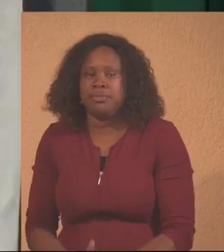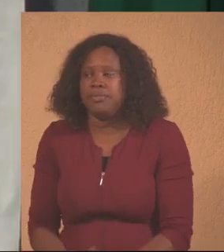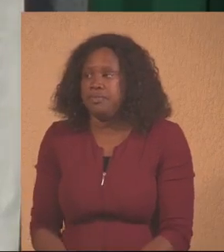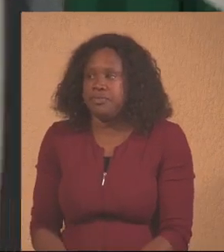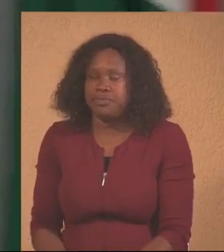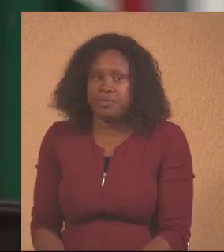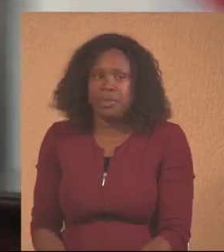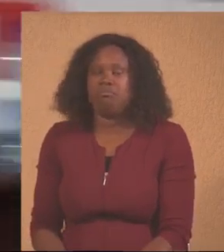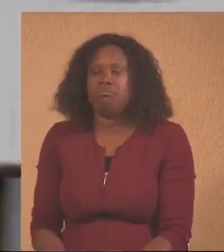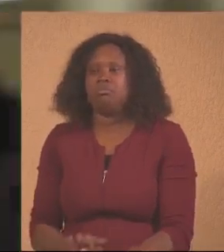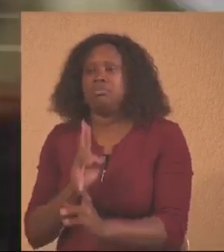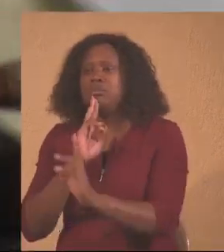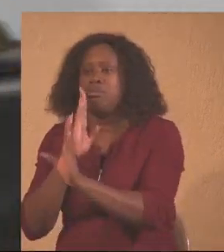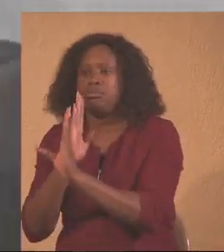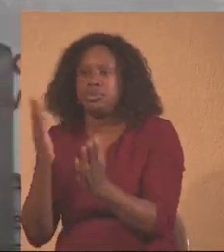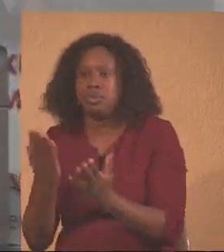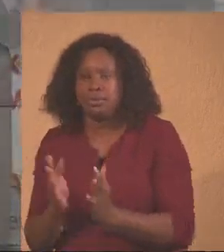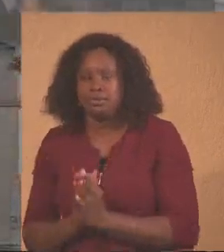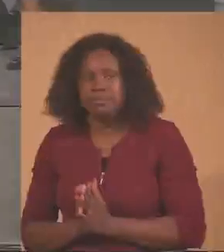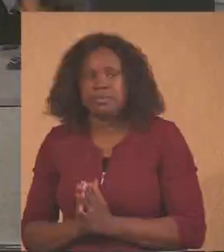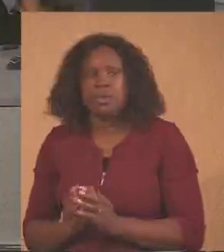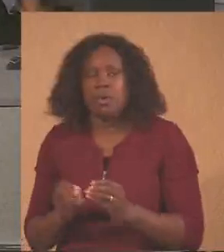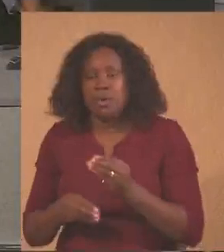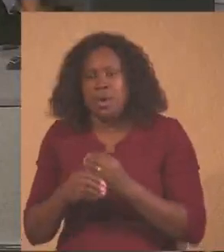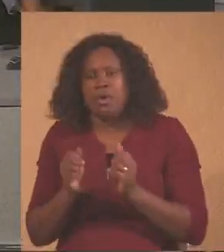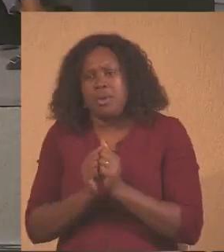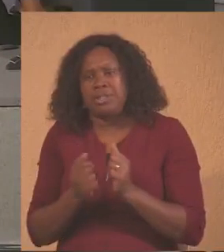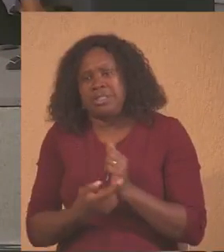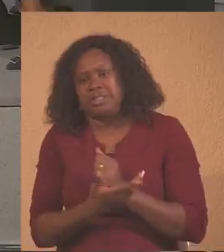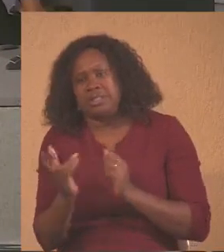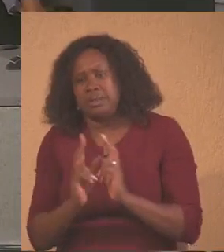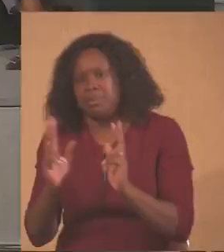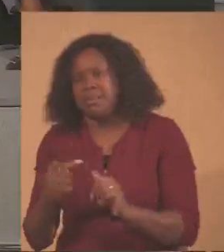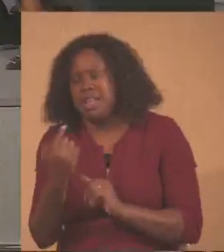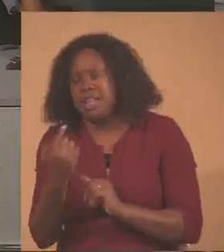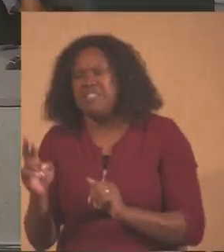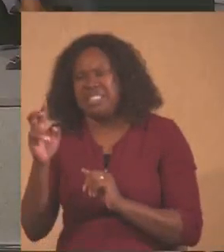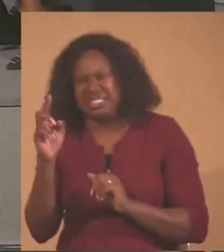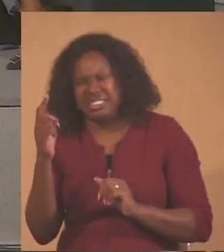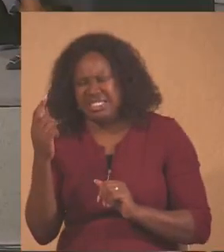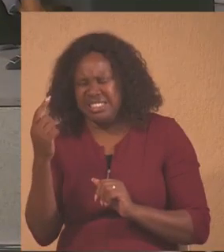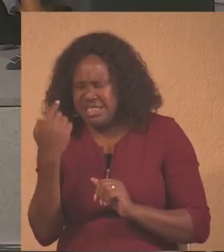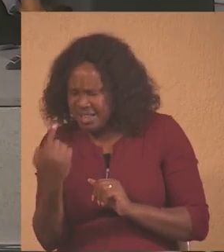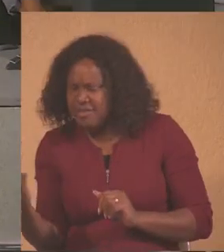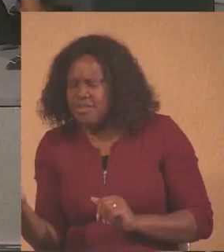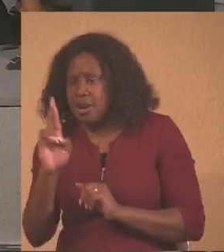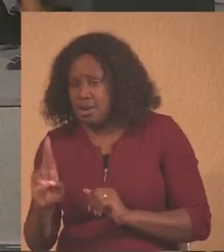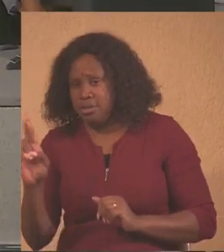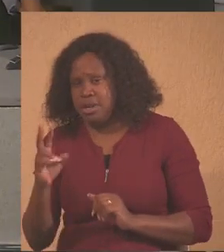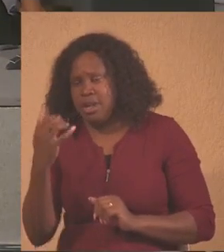Yes, let me add, with the general population, you see, every single region have got a